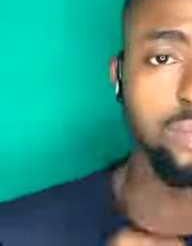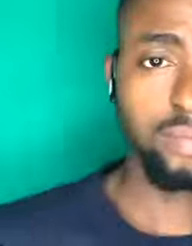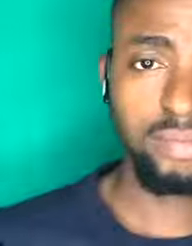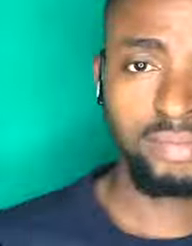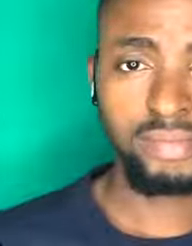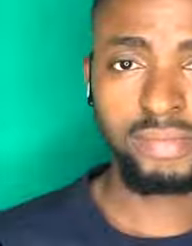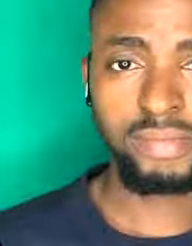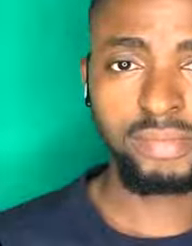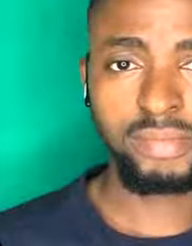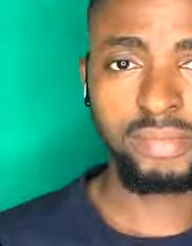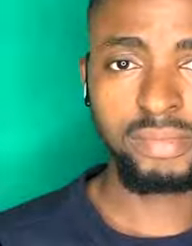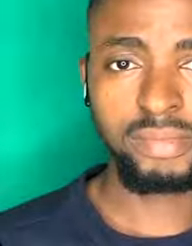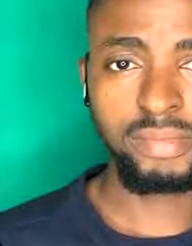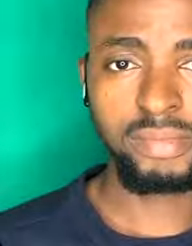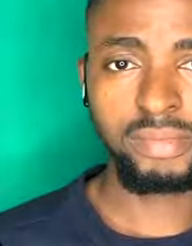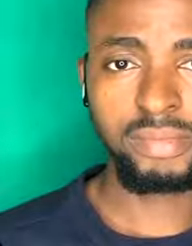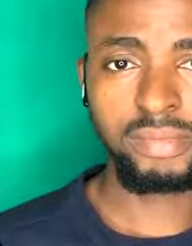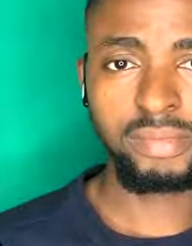100